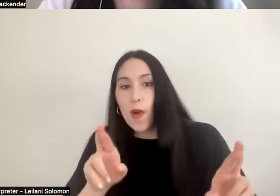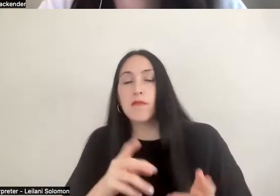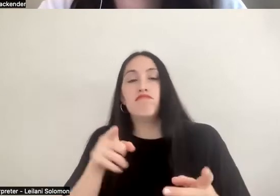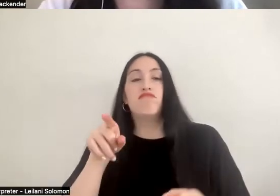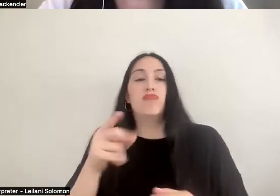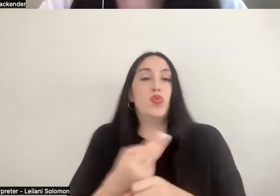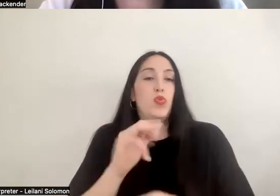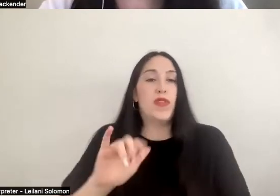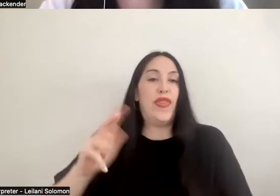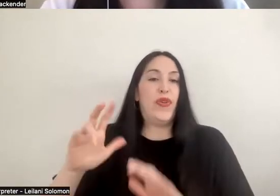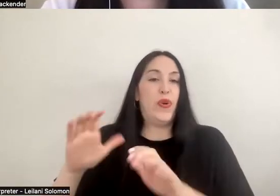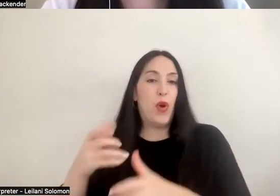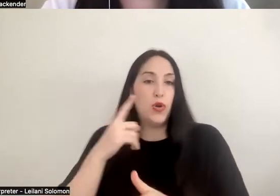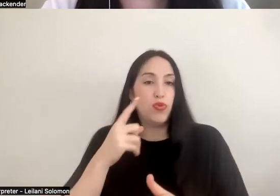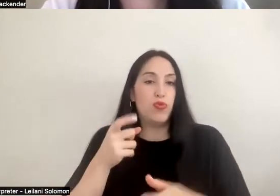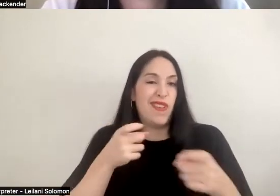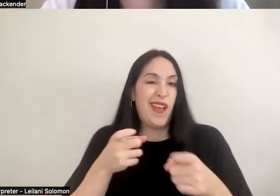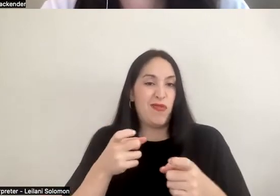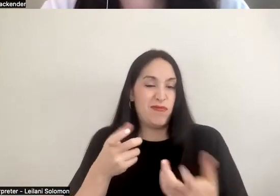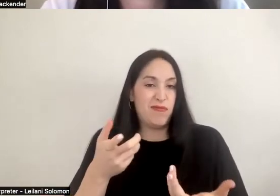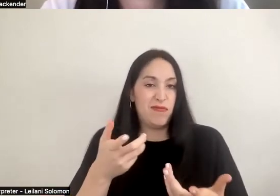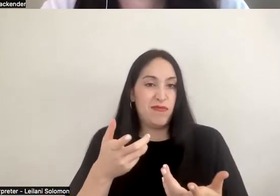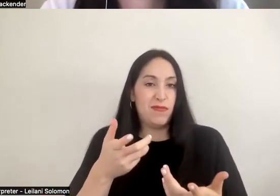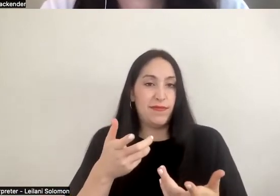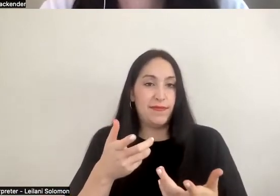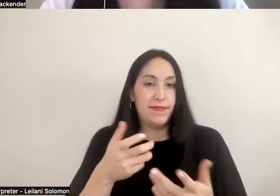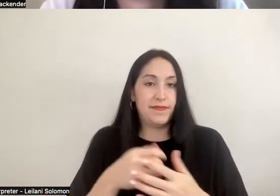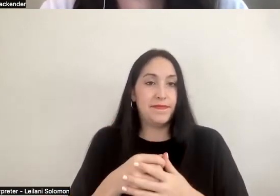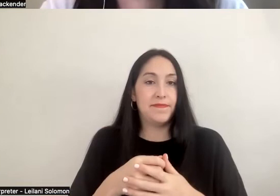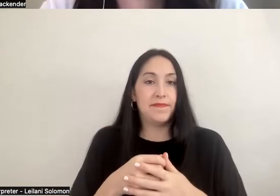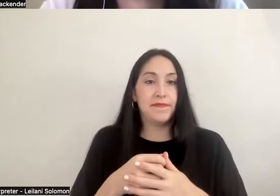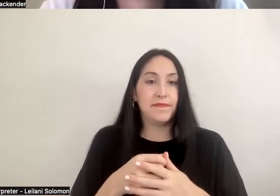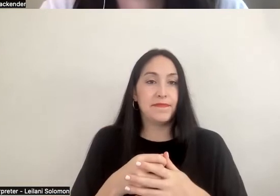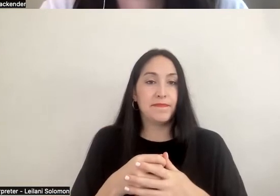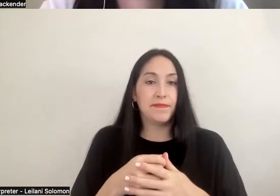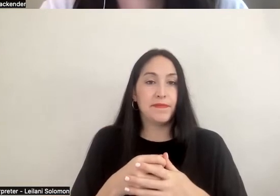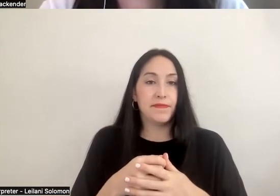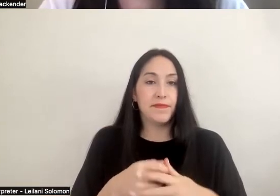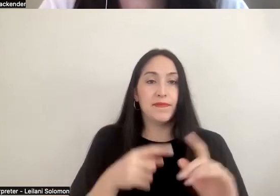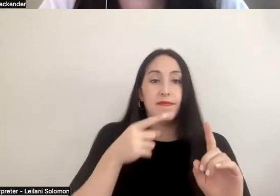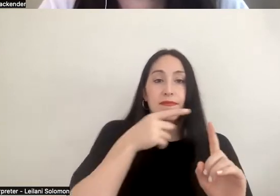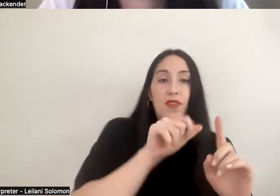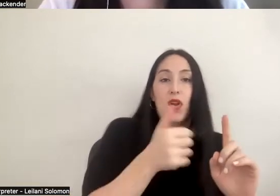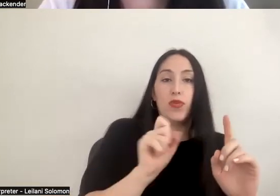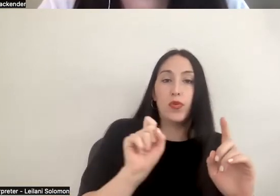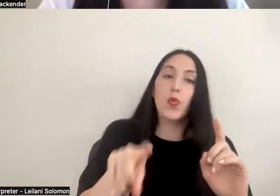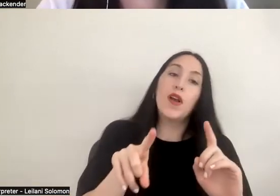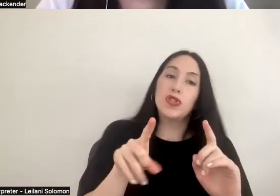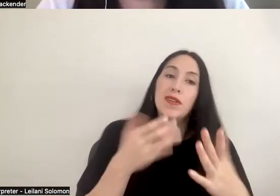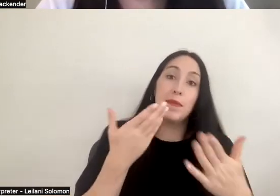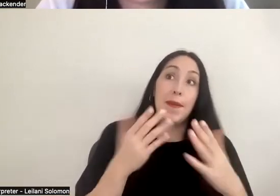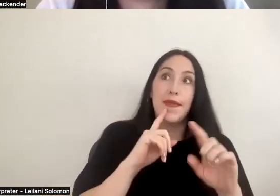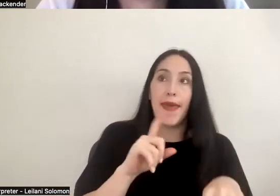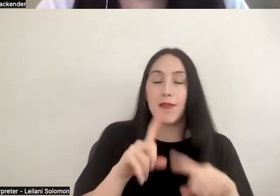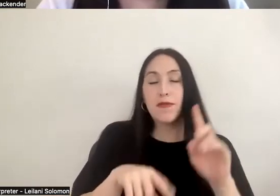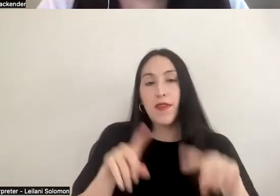And I'm sure the answer to this specific question probably varies, but they're curious is how much can you